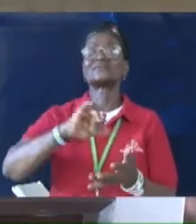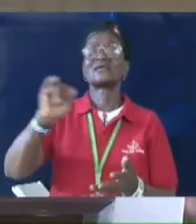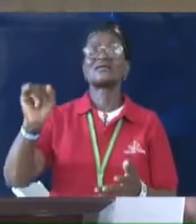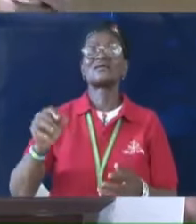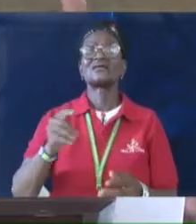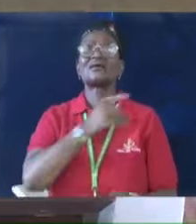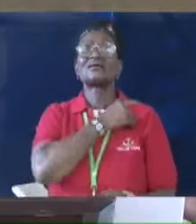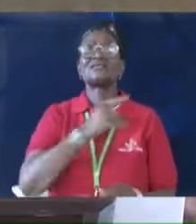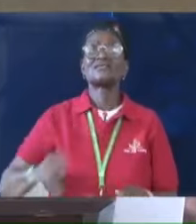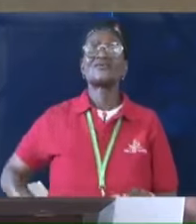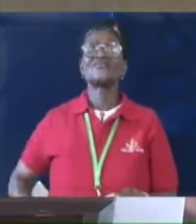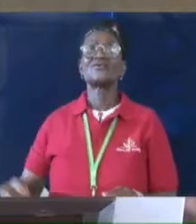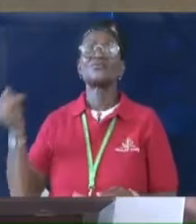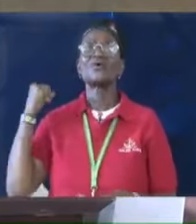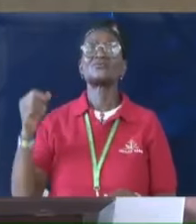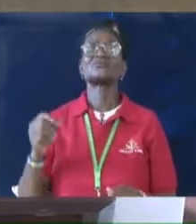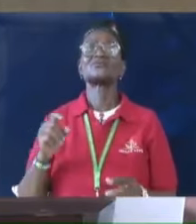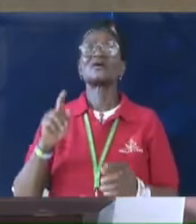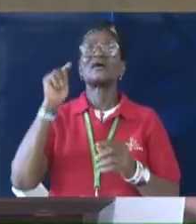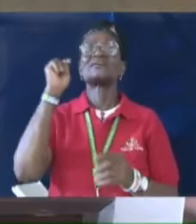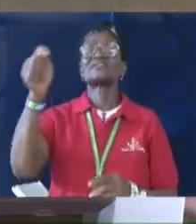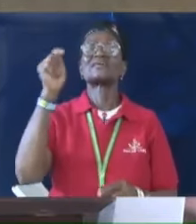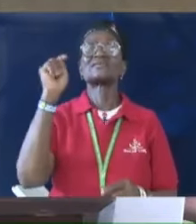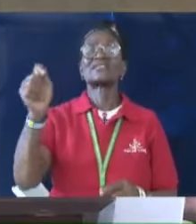David was already testifying.